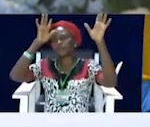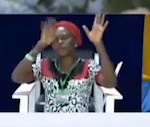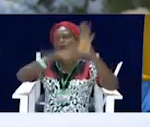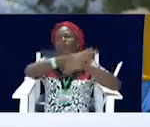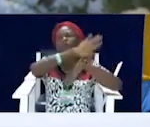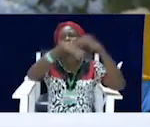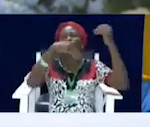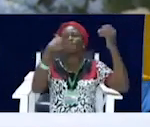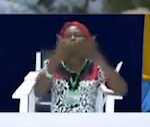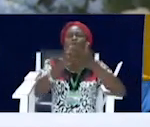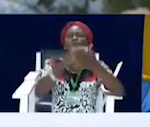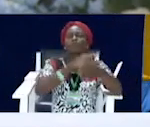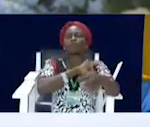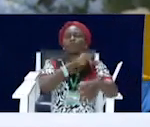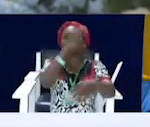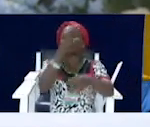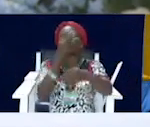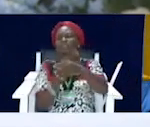hallelujah.